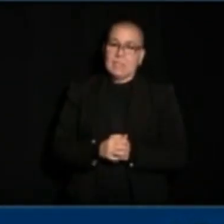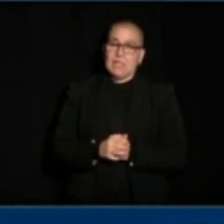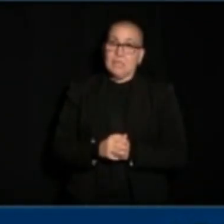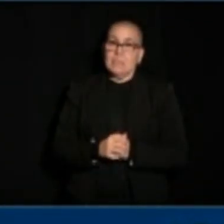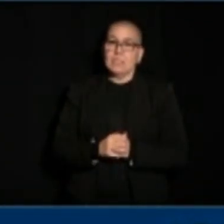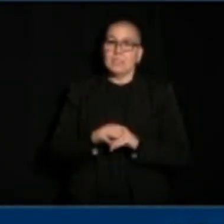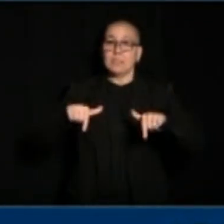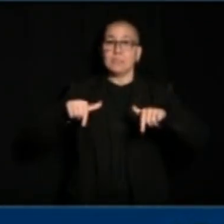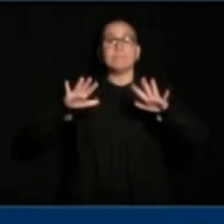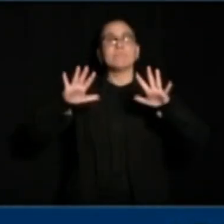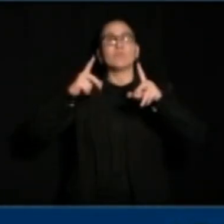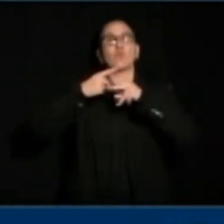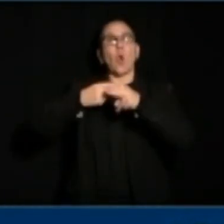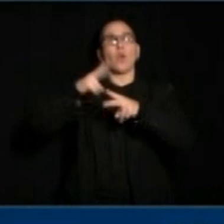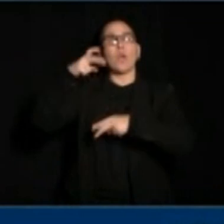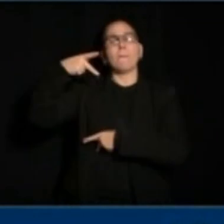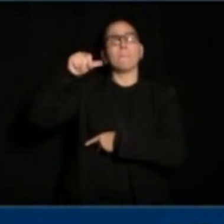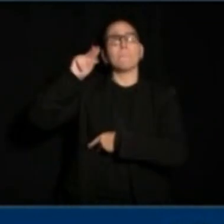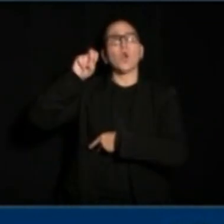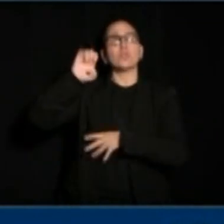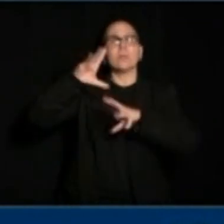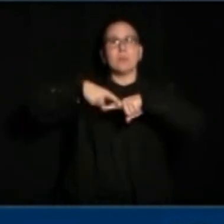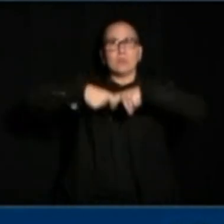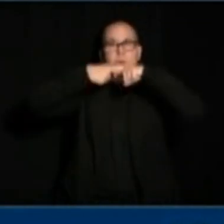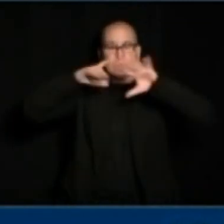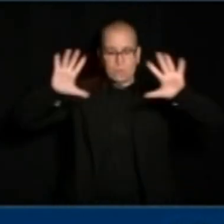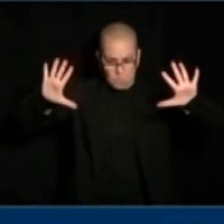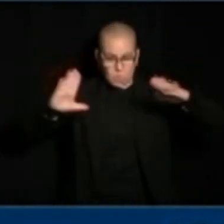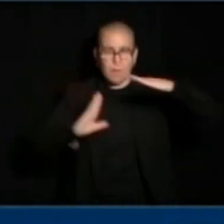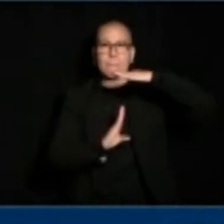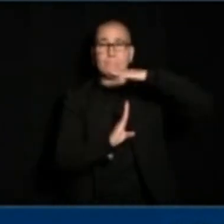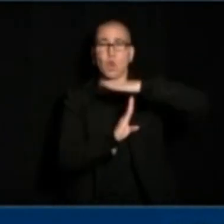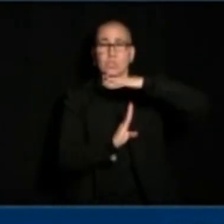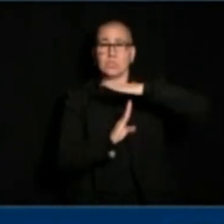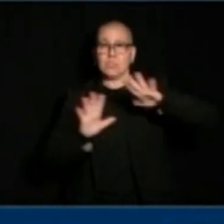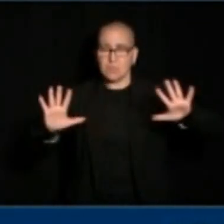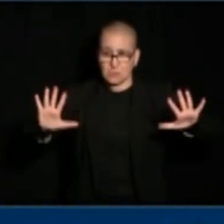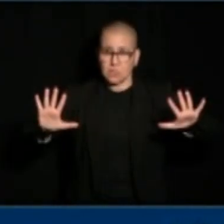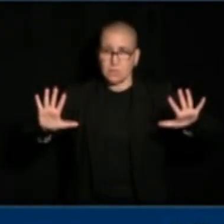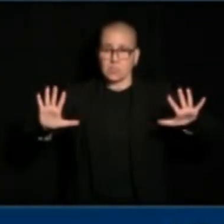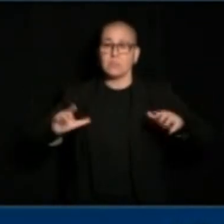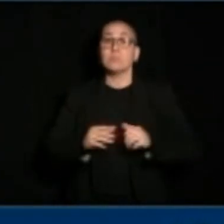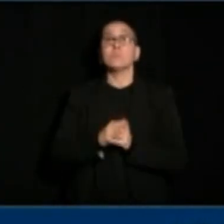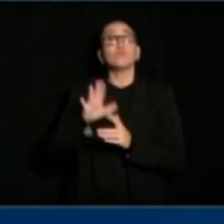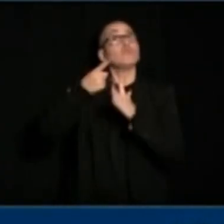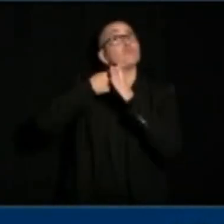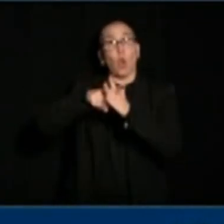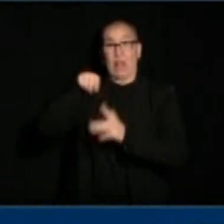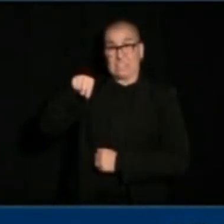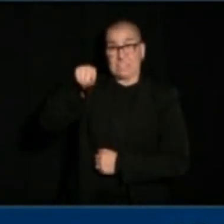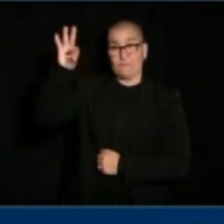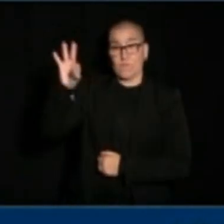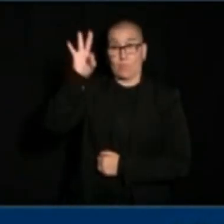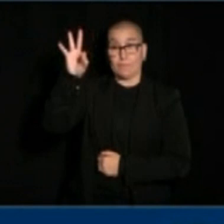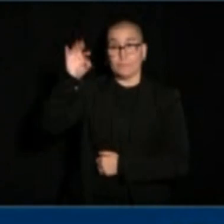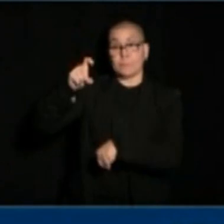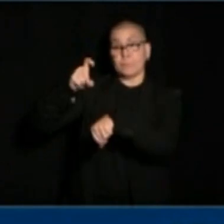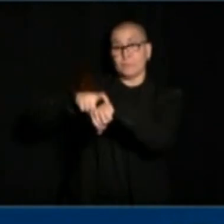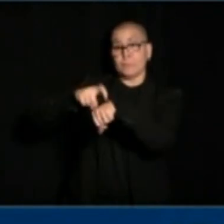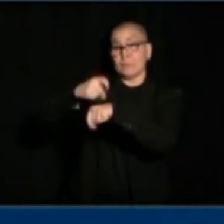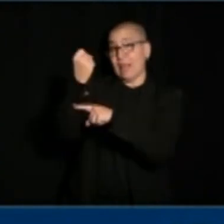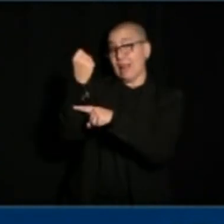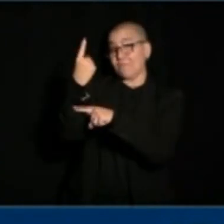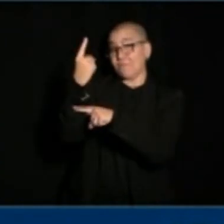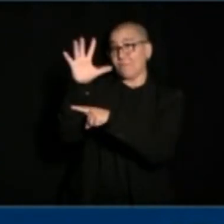to ask you to do. It's going to start at this Friday at 11:59, and it's social gatherings with